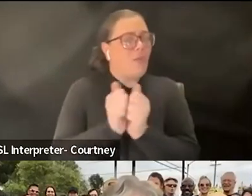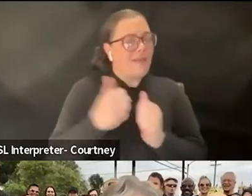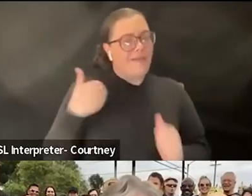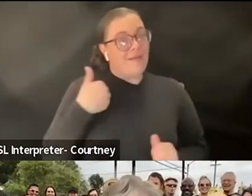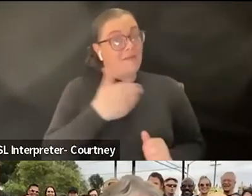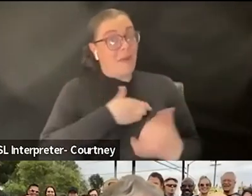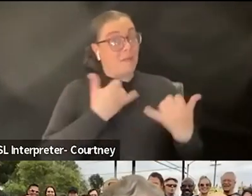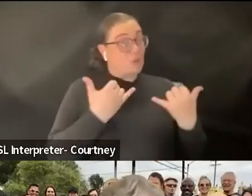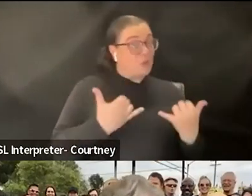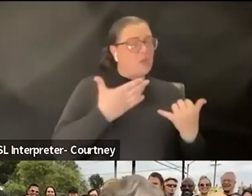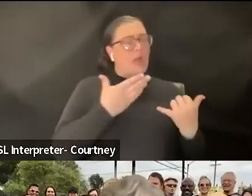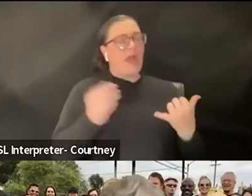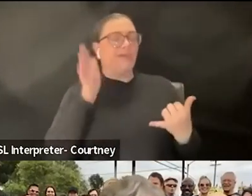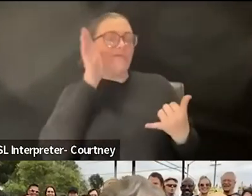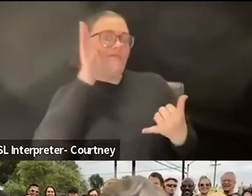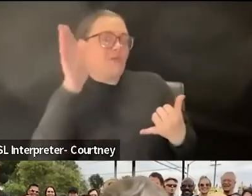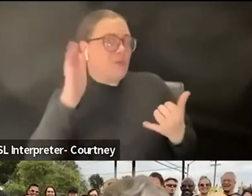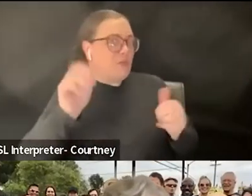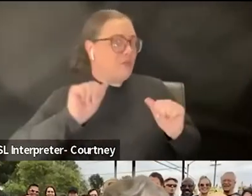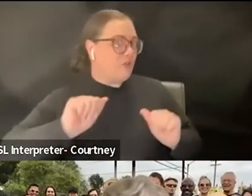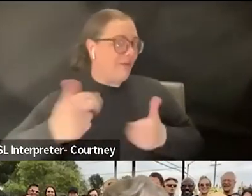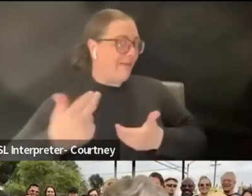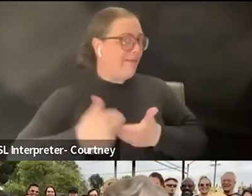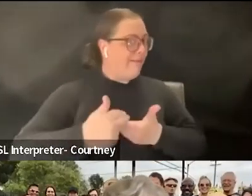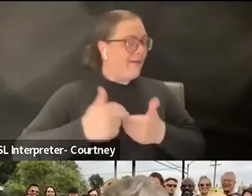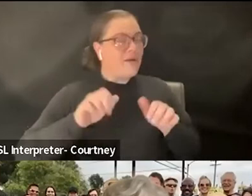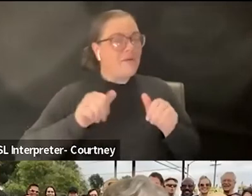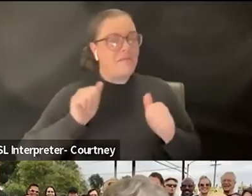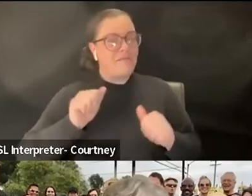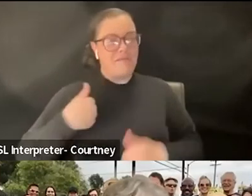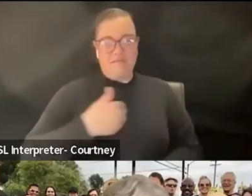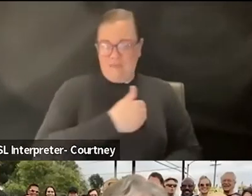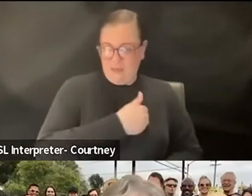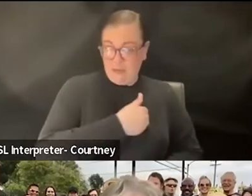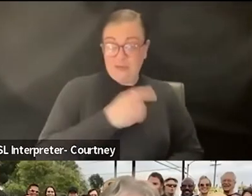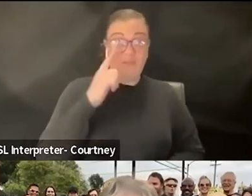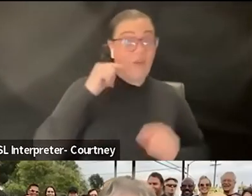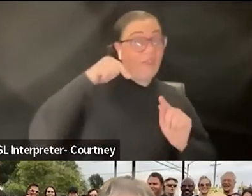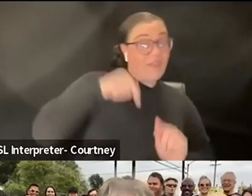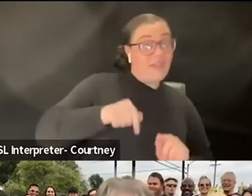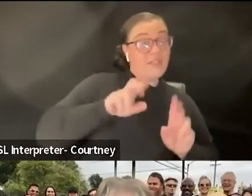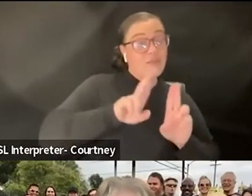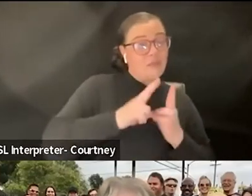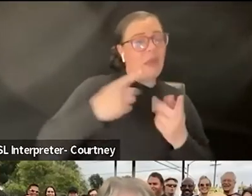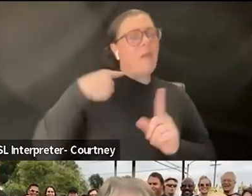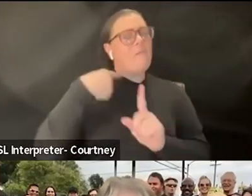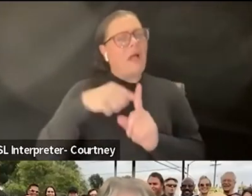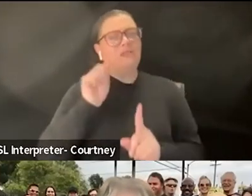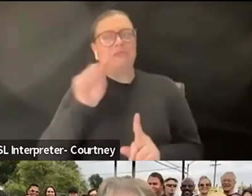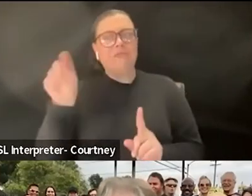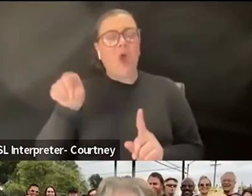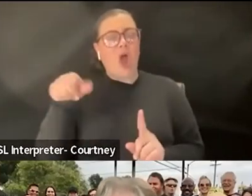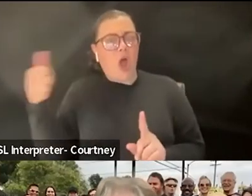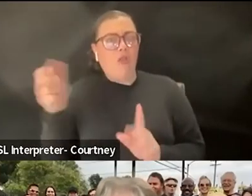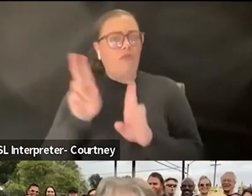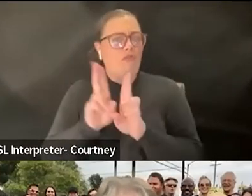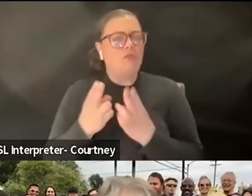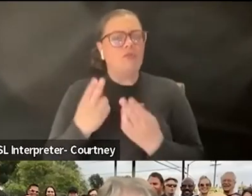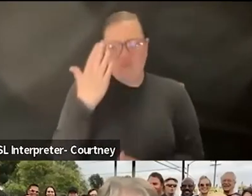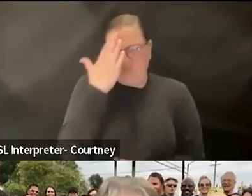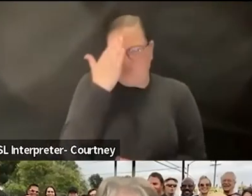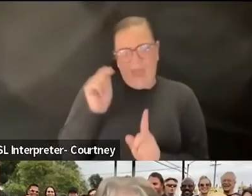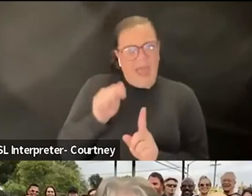of course, in our union, but in other unions and those who have yet to unionize. Why is it that workers would want